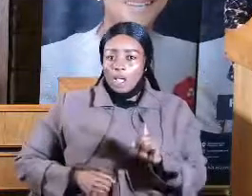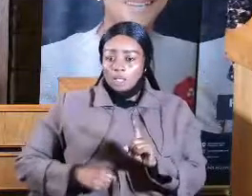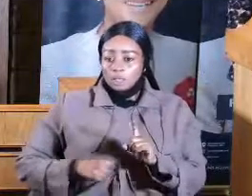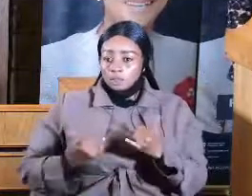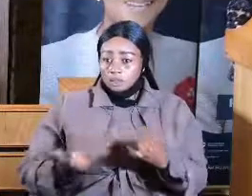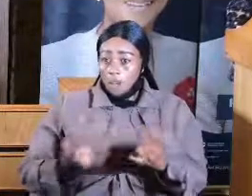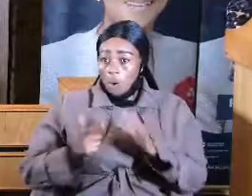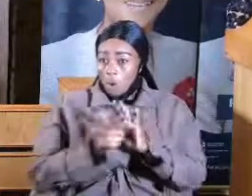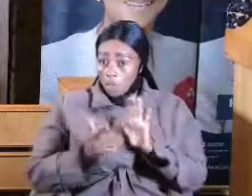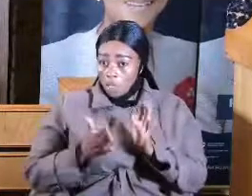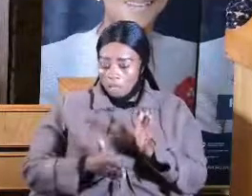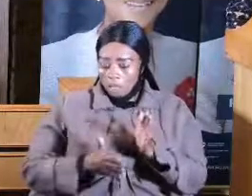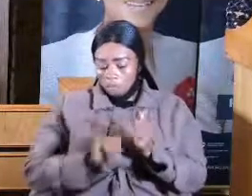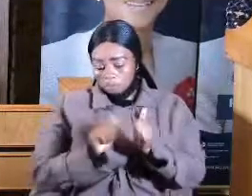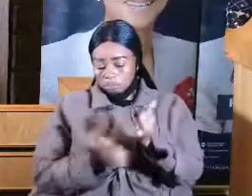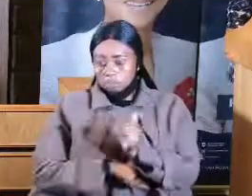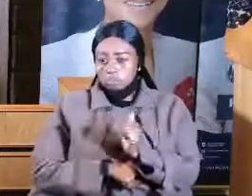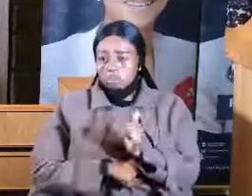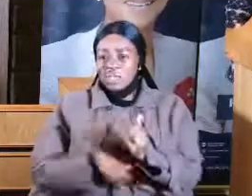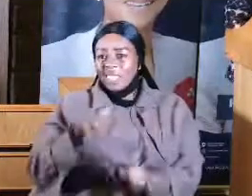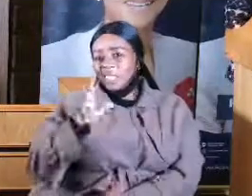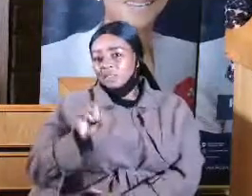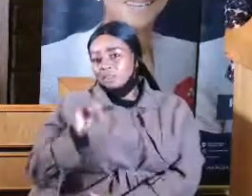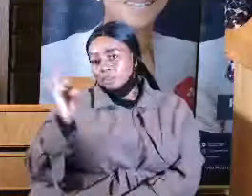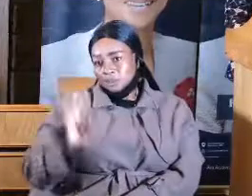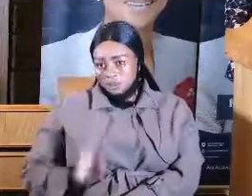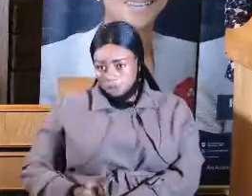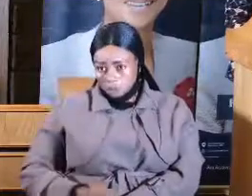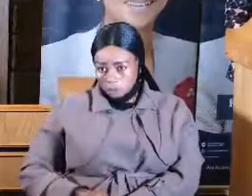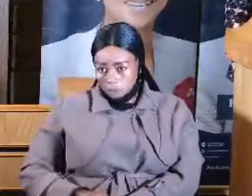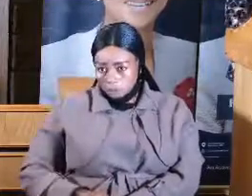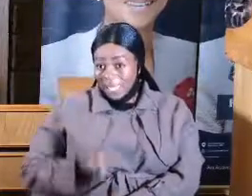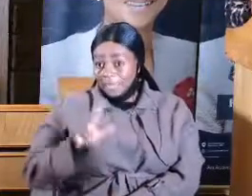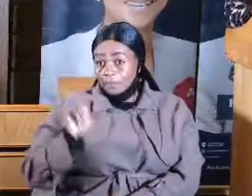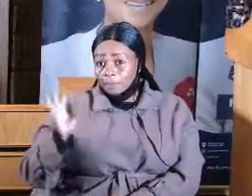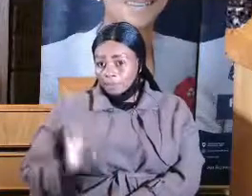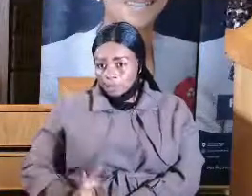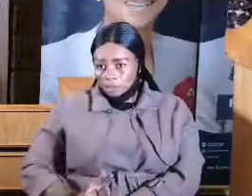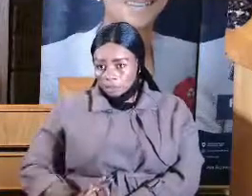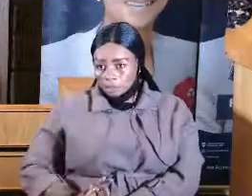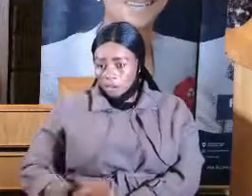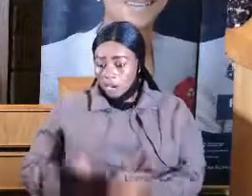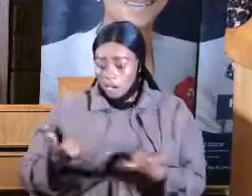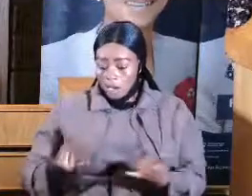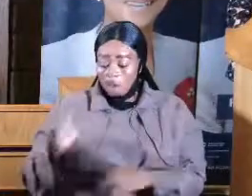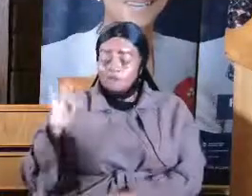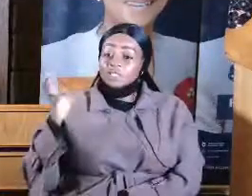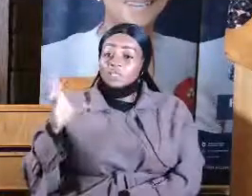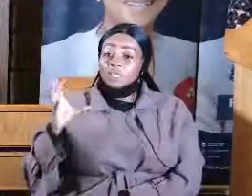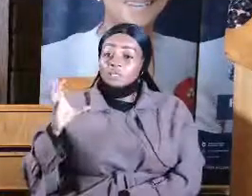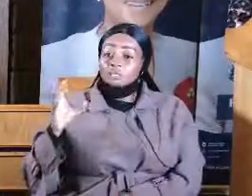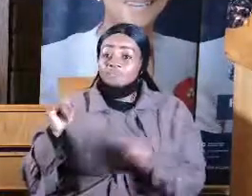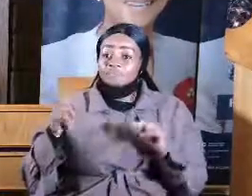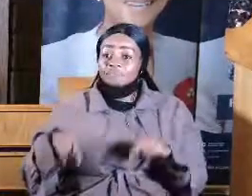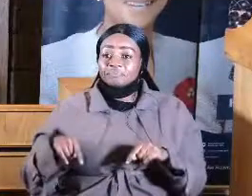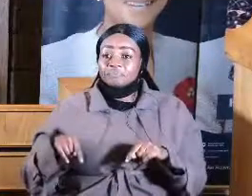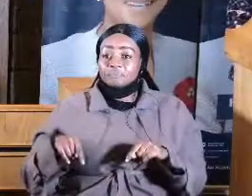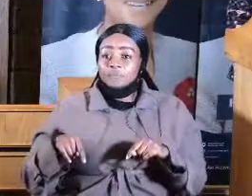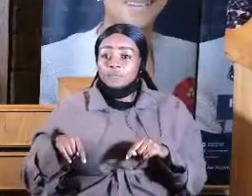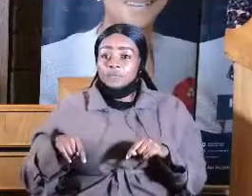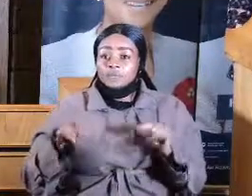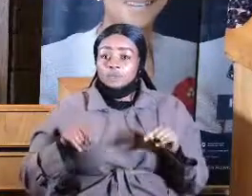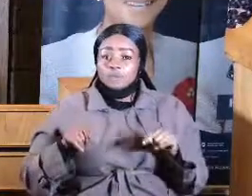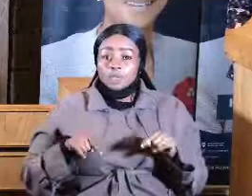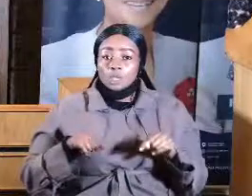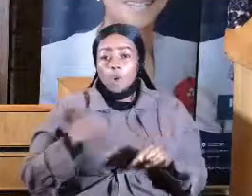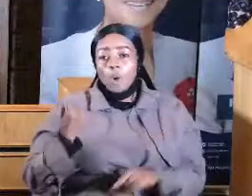in South Africa, only 18% of them are black women. And I'm bringing it home to the Free State. In the Free State bar today, there